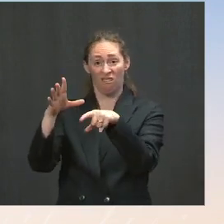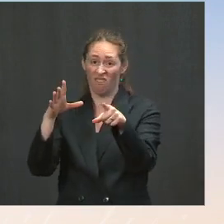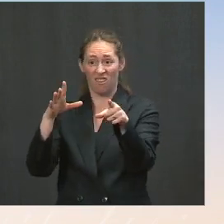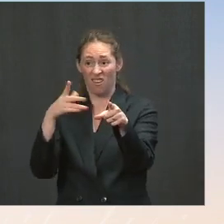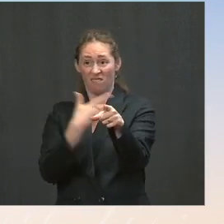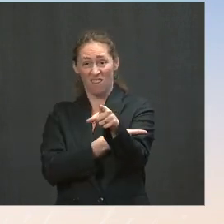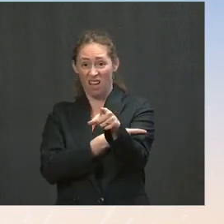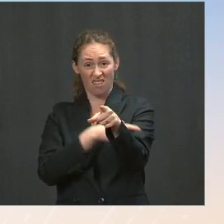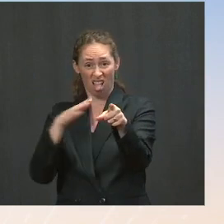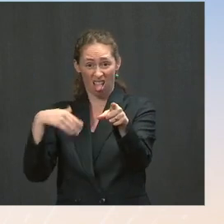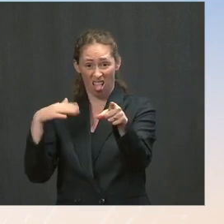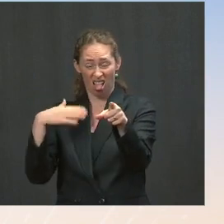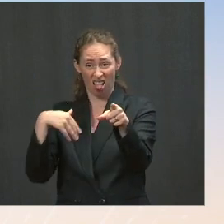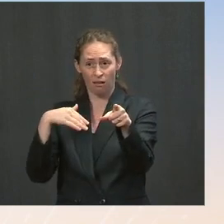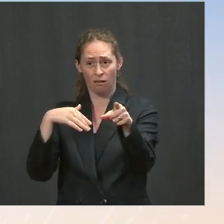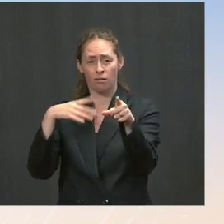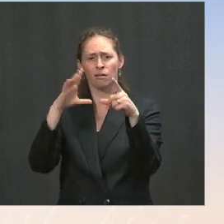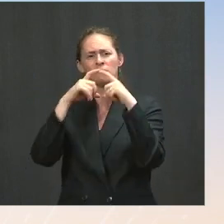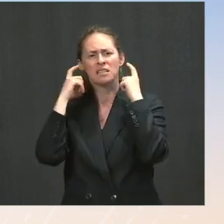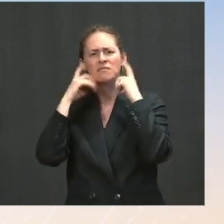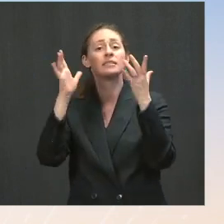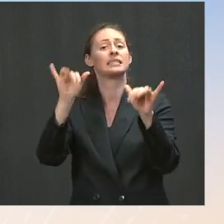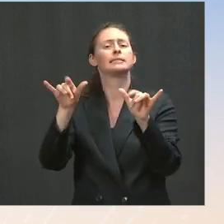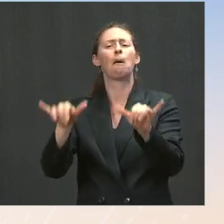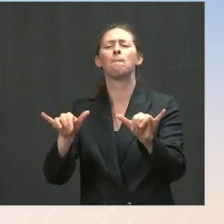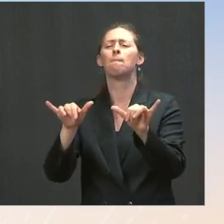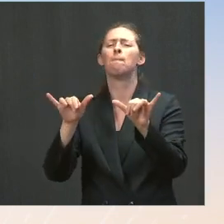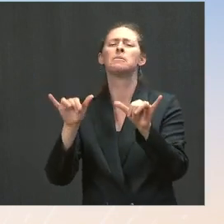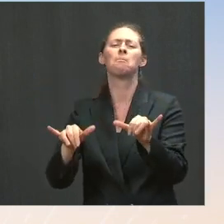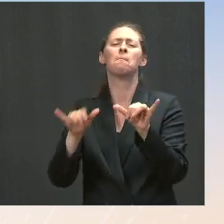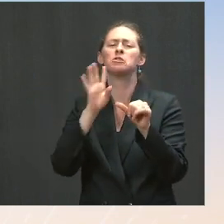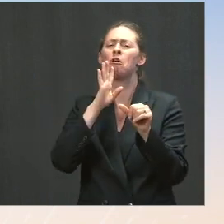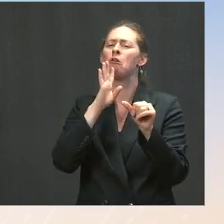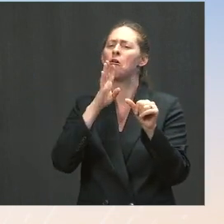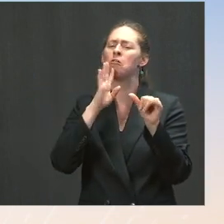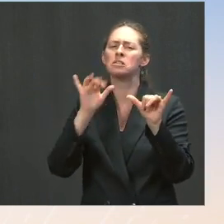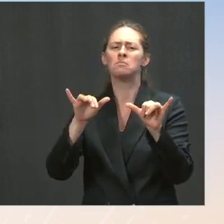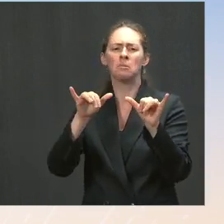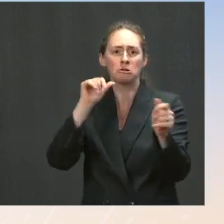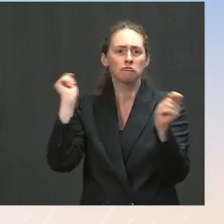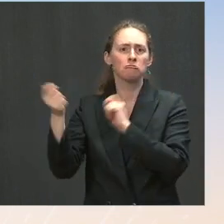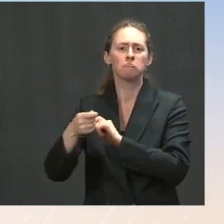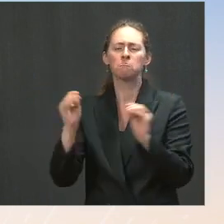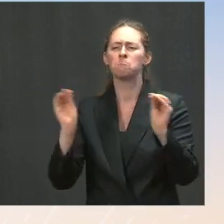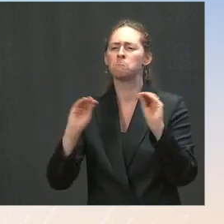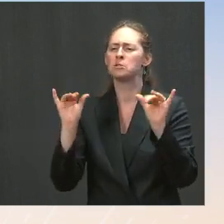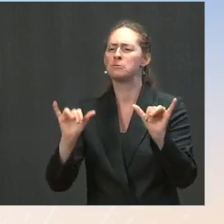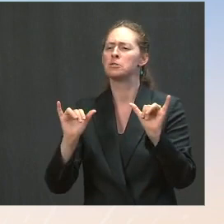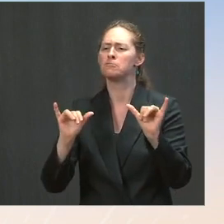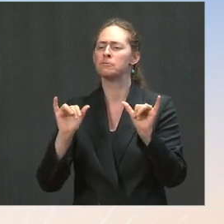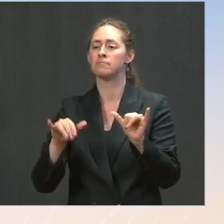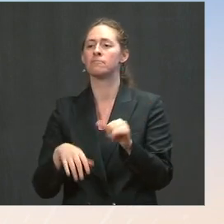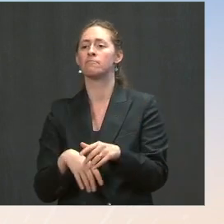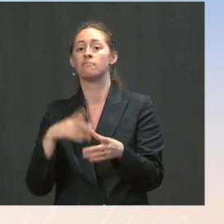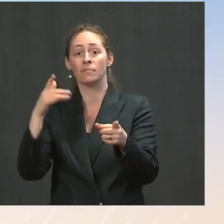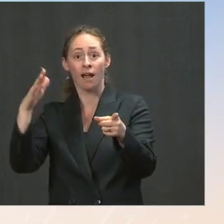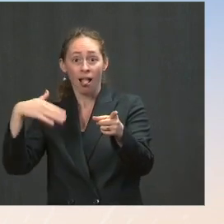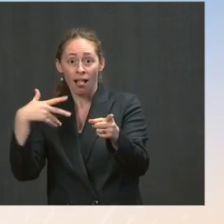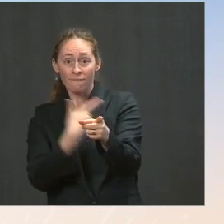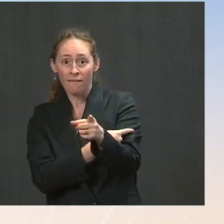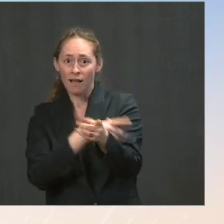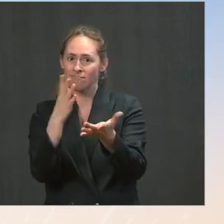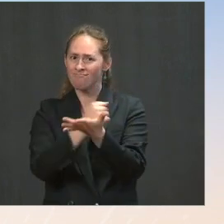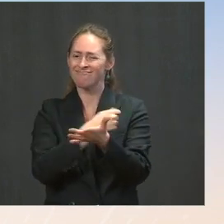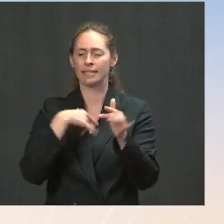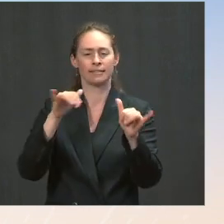mask. That has not changed. That has been the case from the beginning. And also to get vaccinated if you're not vaccinated. The president's